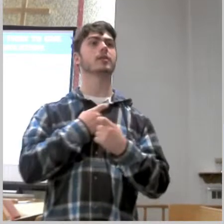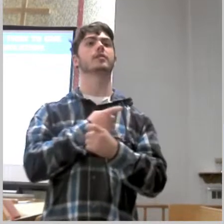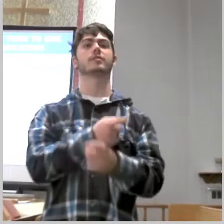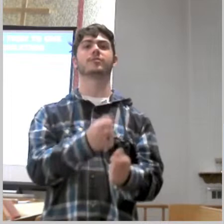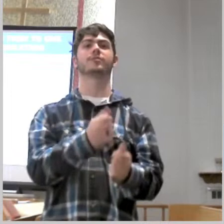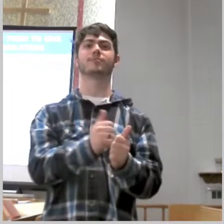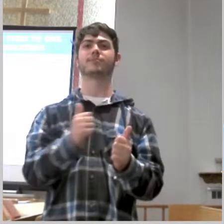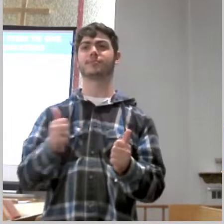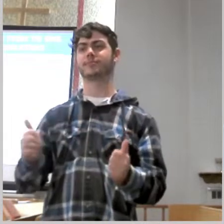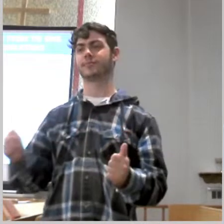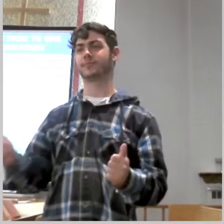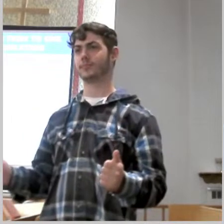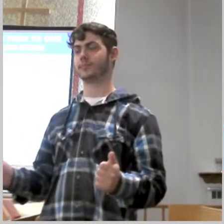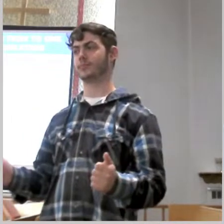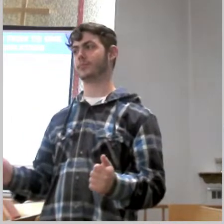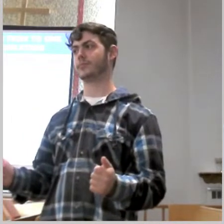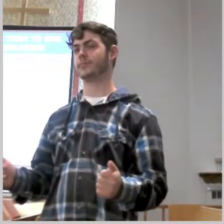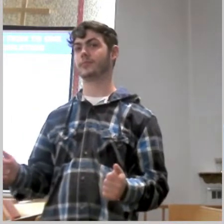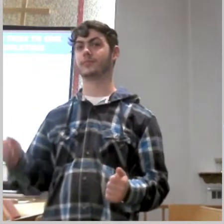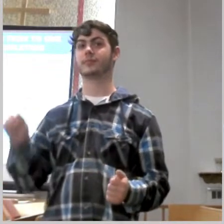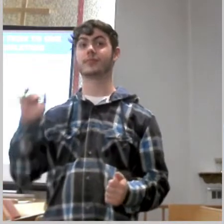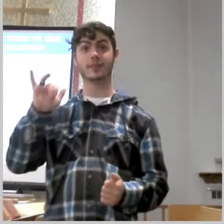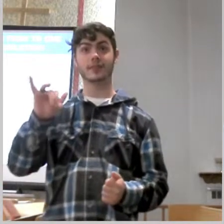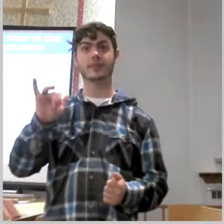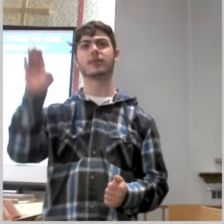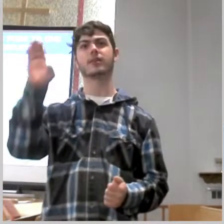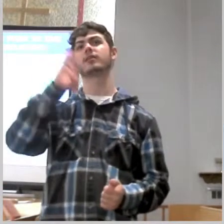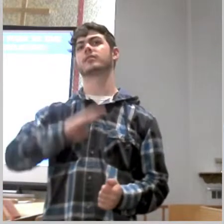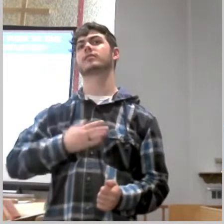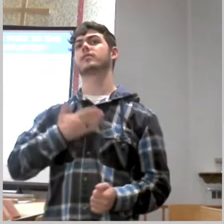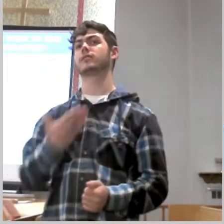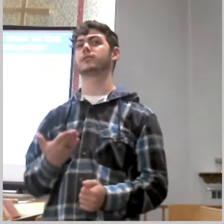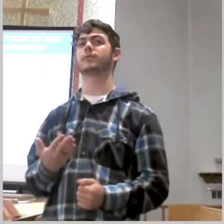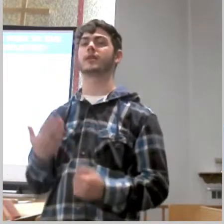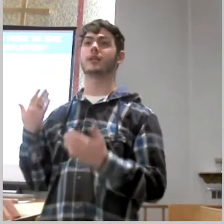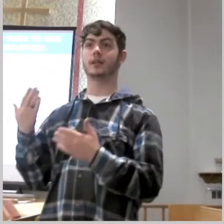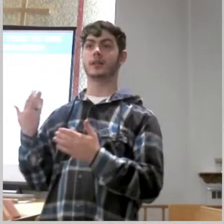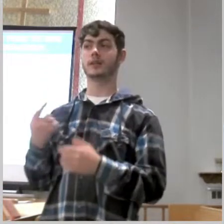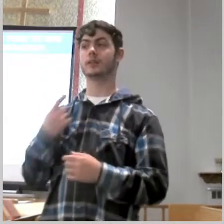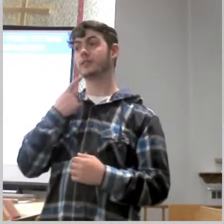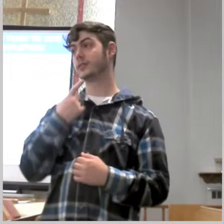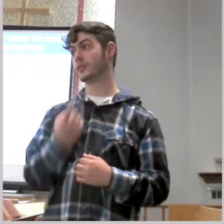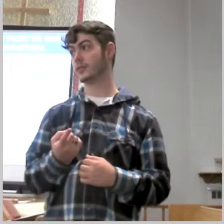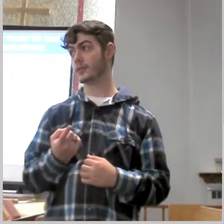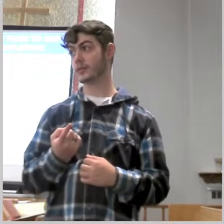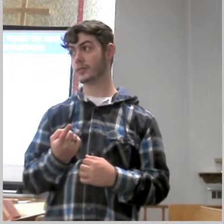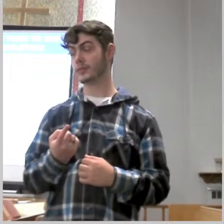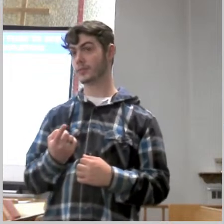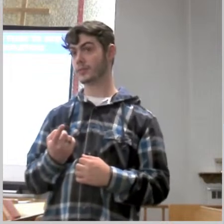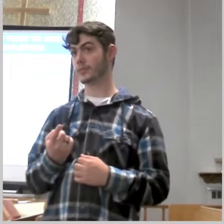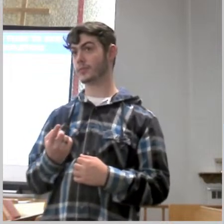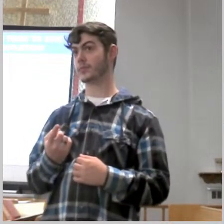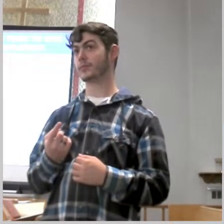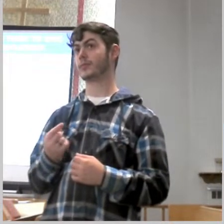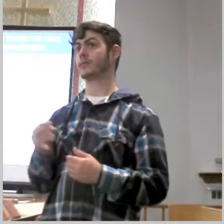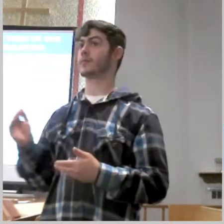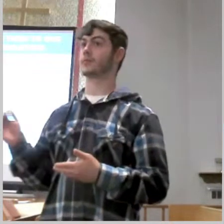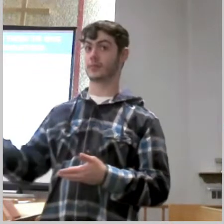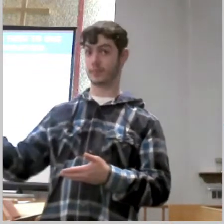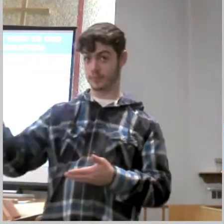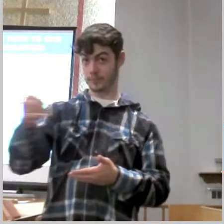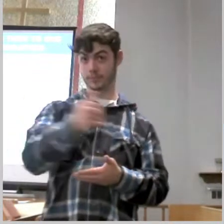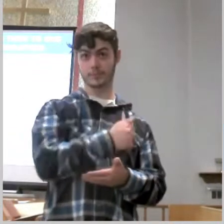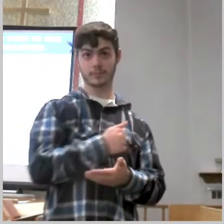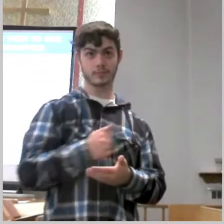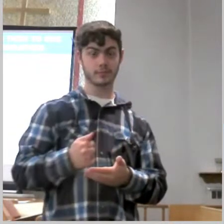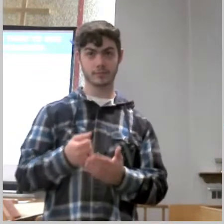people. That's God's will, he says here. And he calls this capital campaign that they